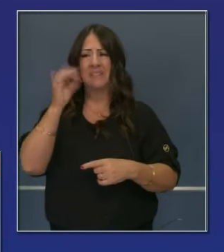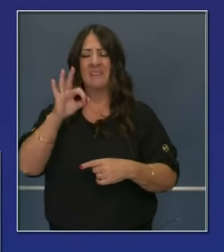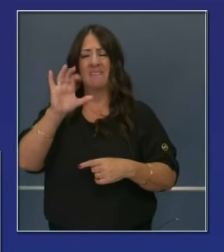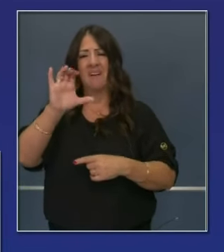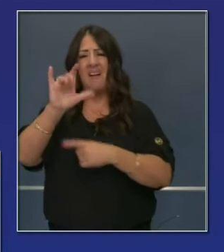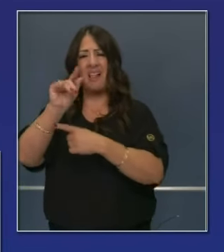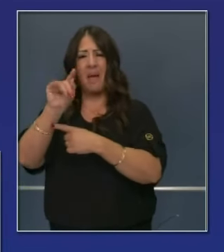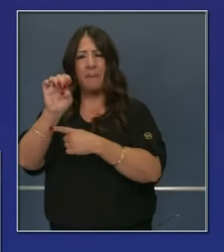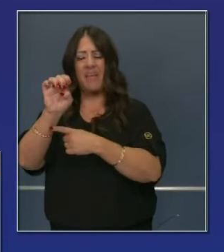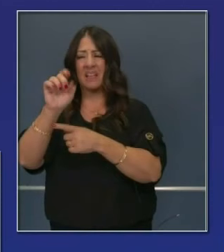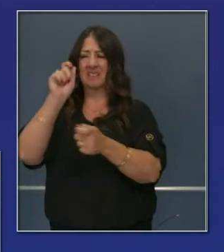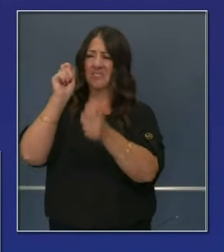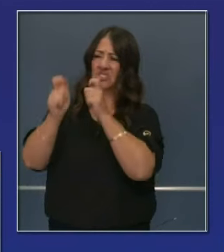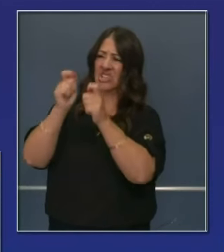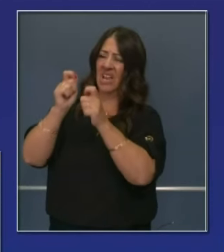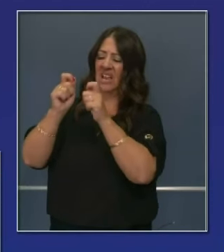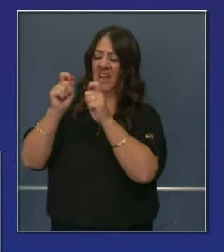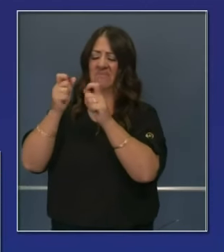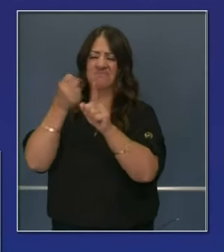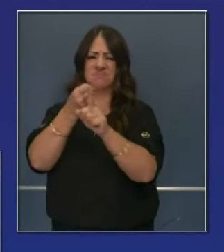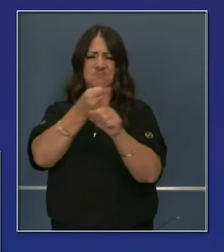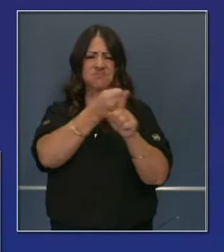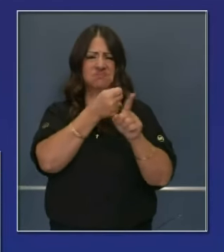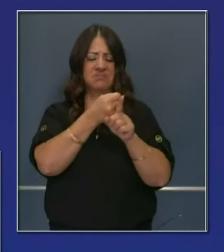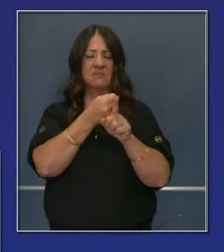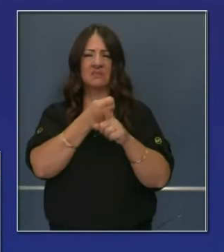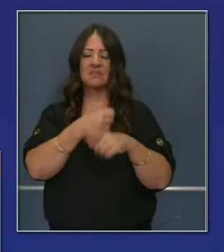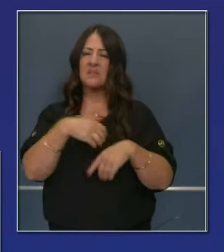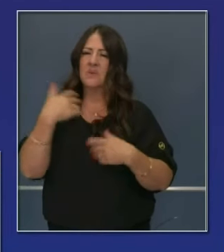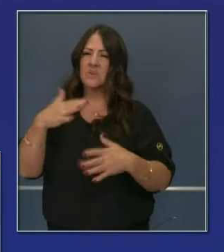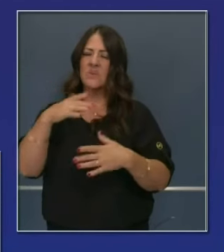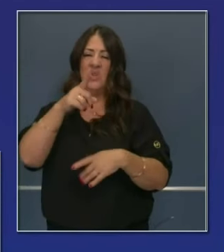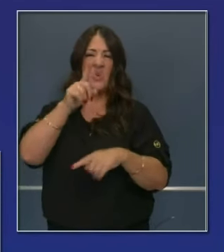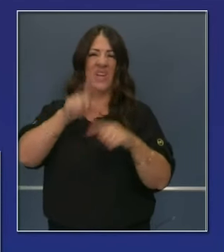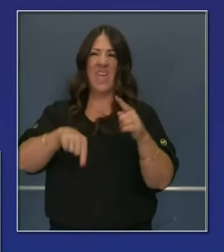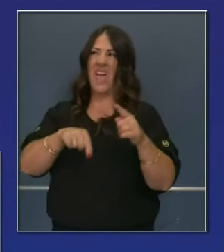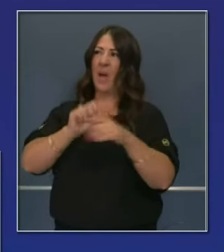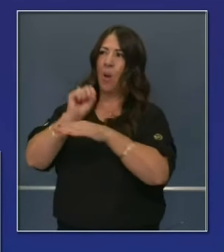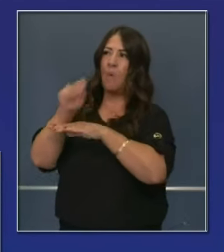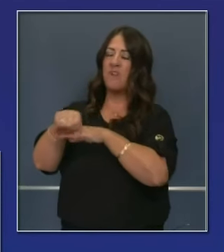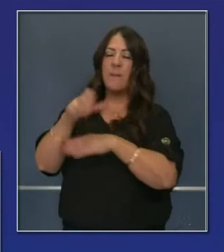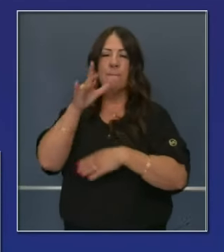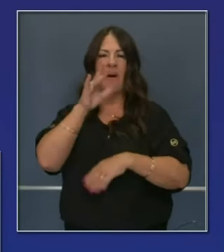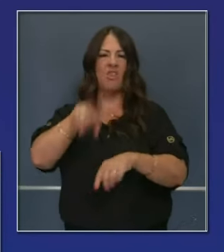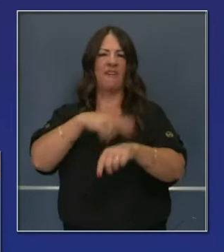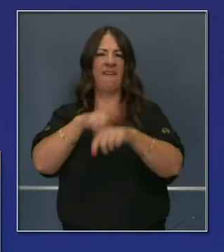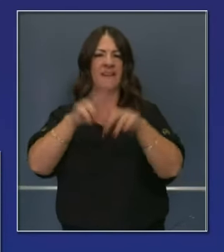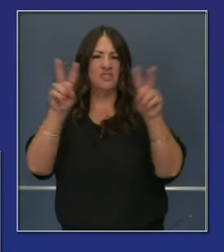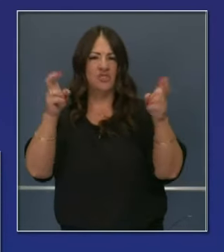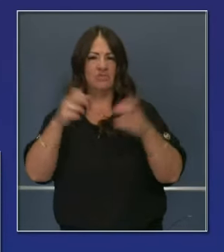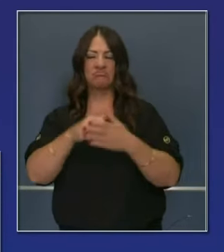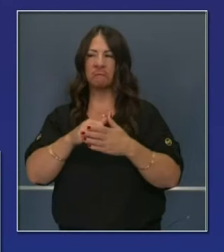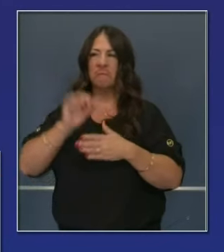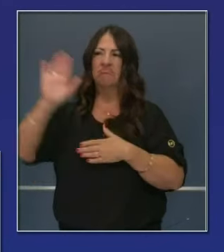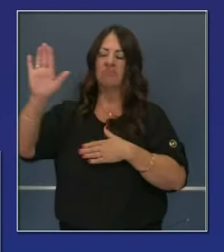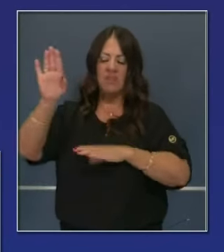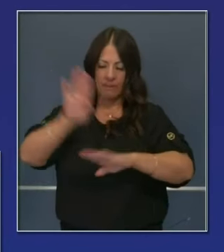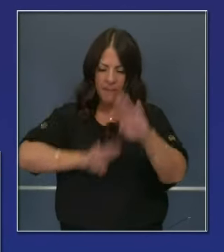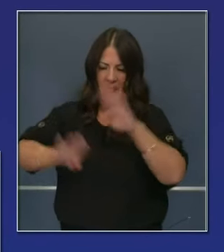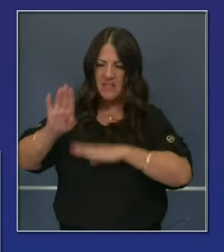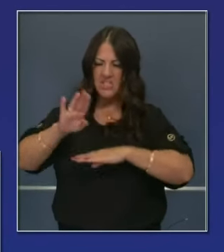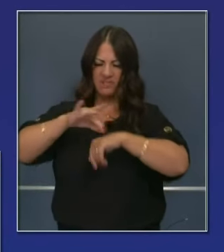in the past. She bats last. She bats 1,000. She's chemistry, she's biology, and she